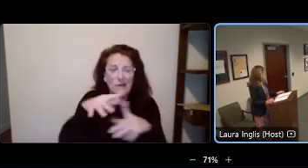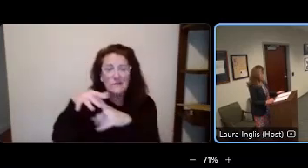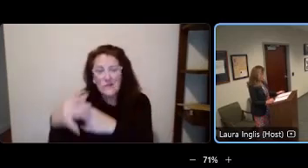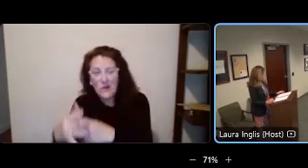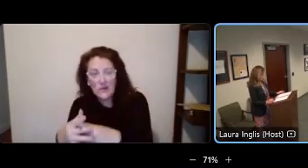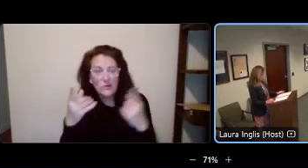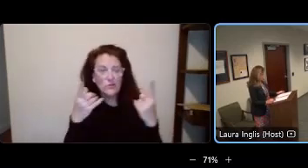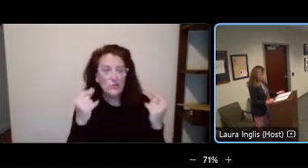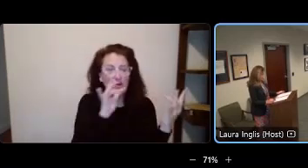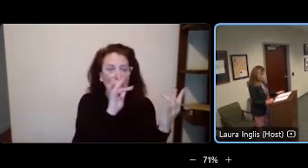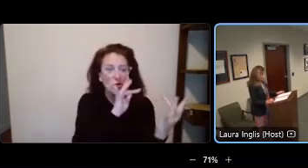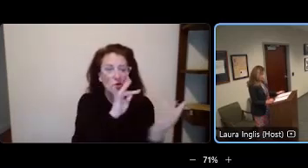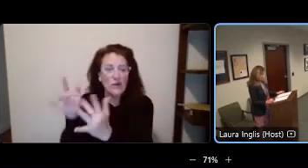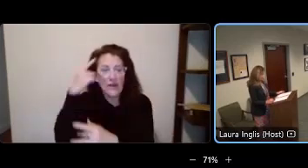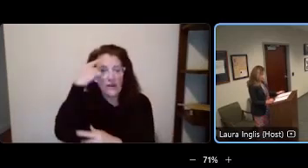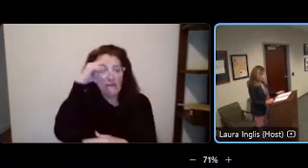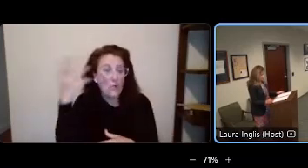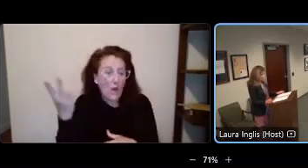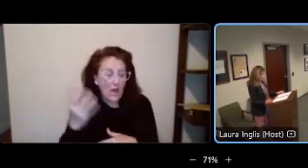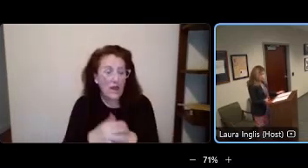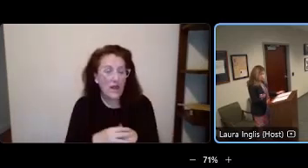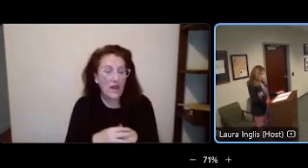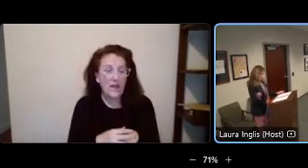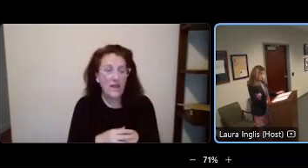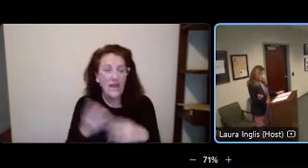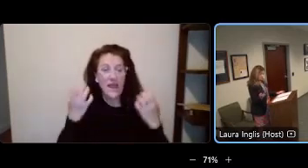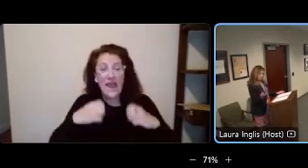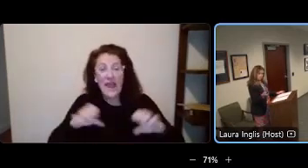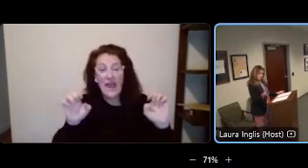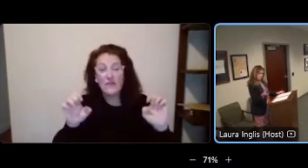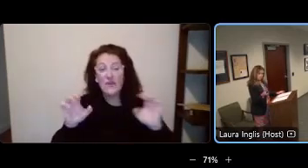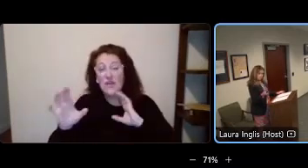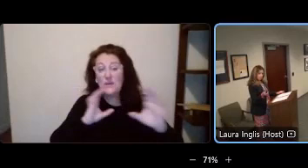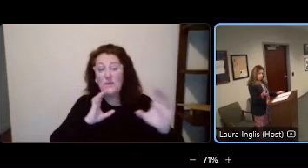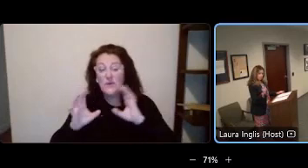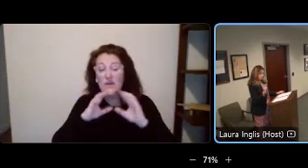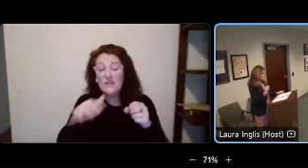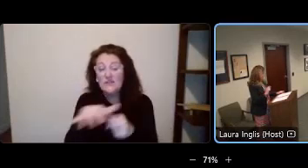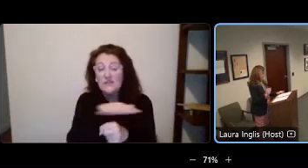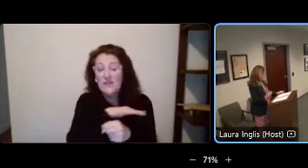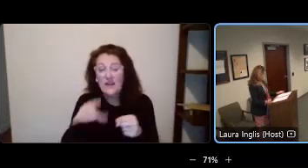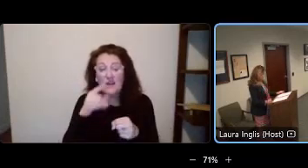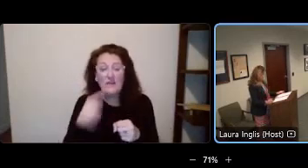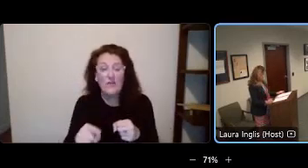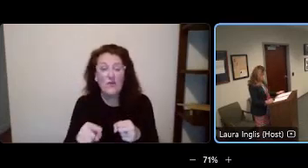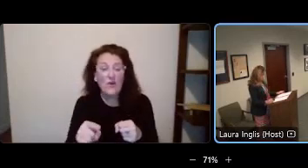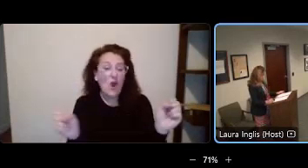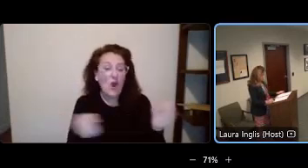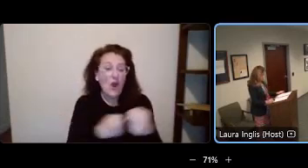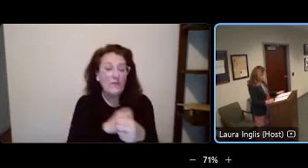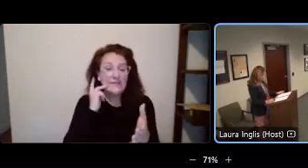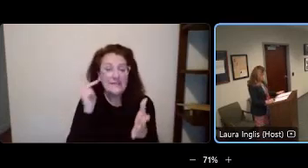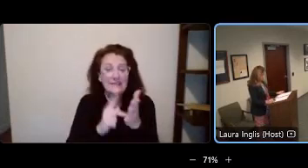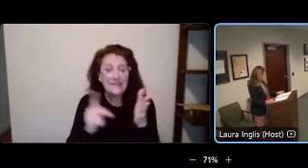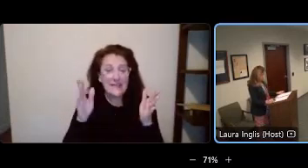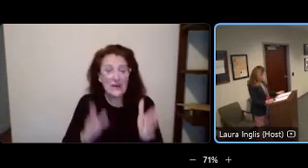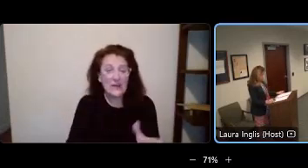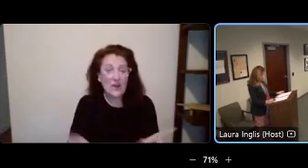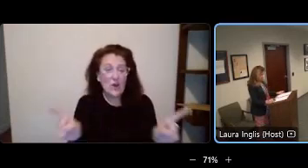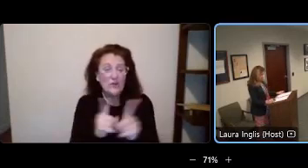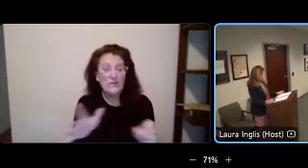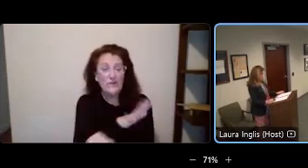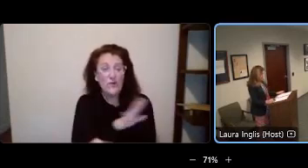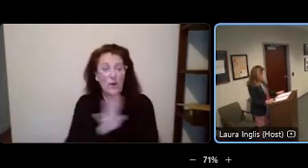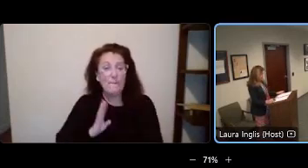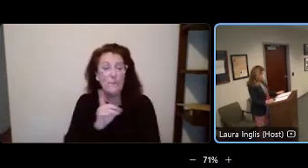reach them and for what. This effort includes a new communication site for the Office of the Secretary and full board, where board staff can